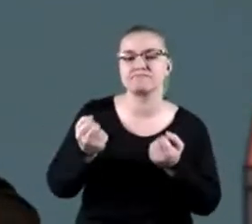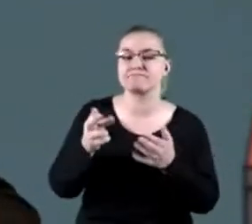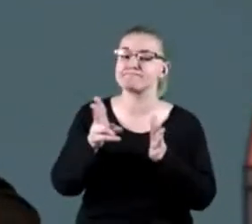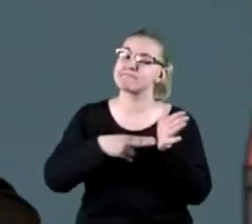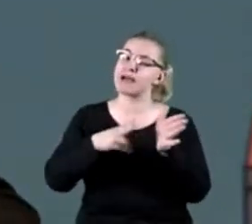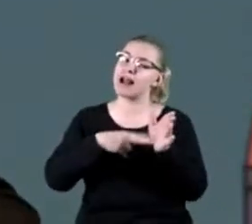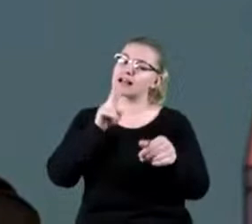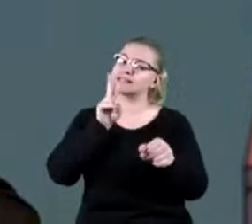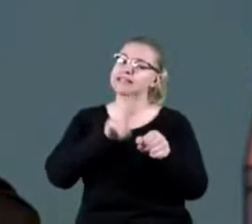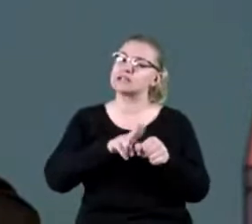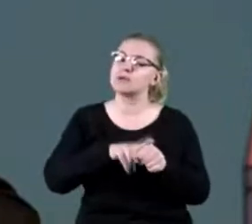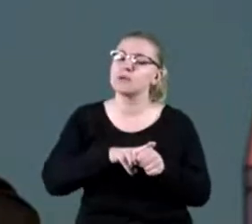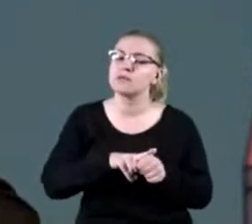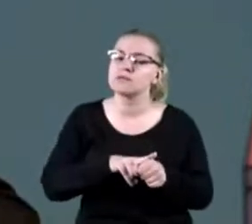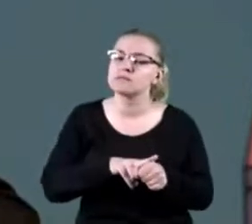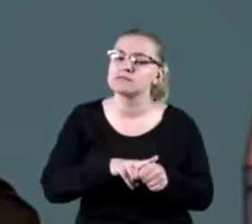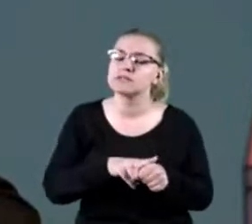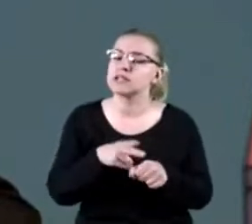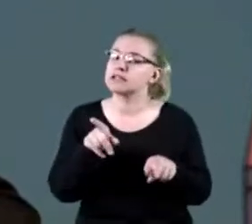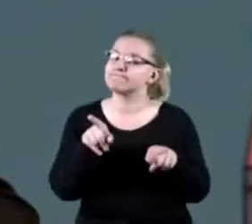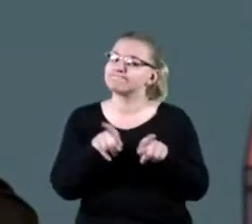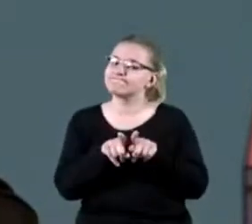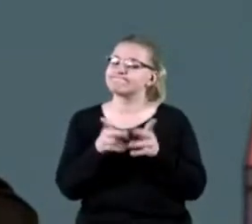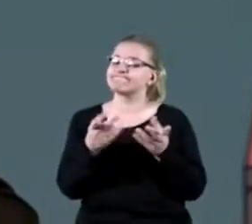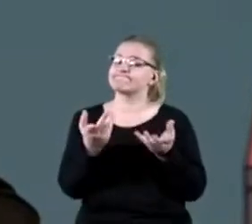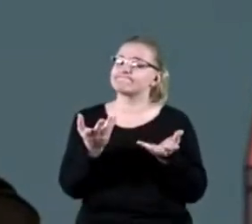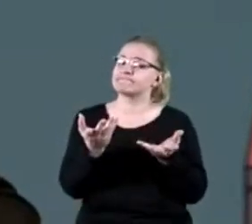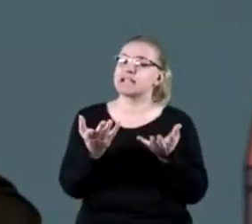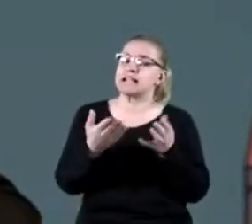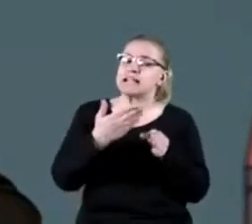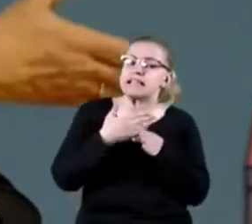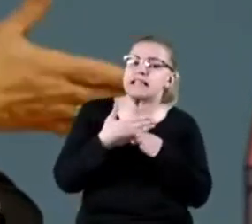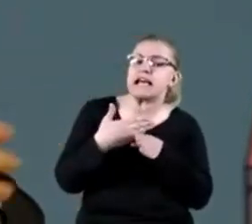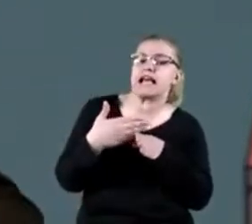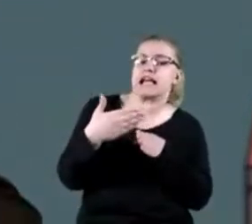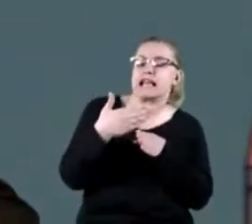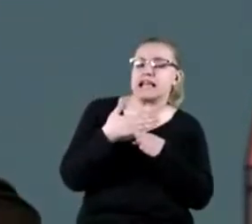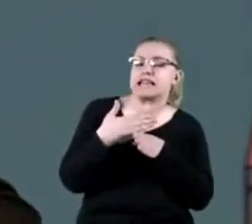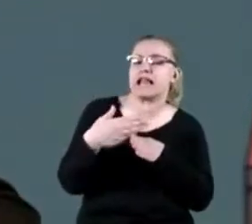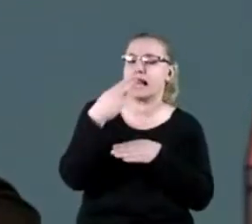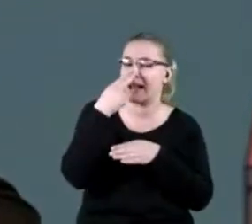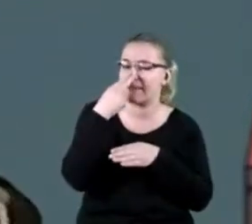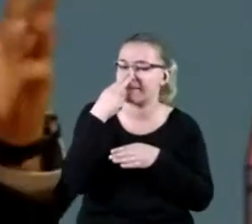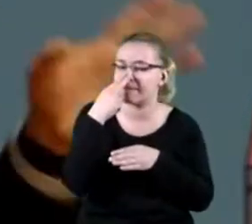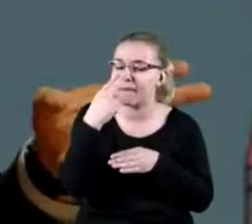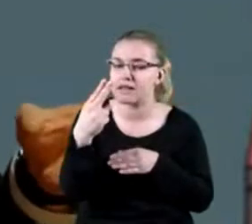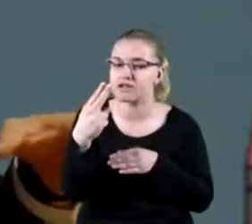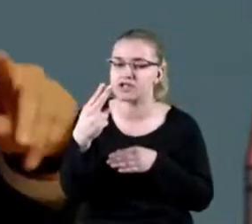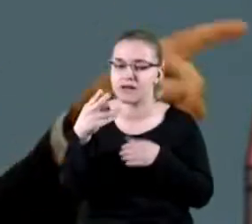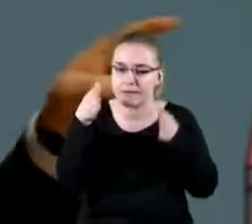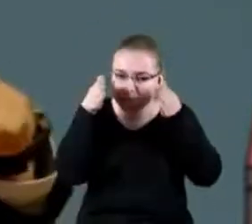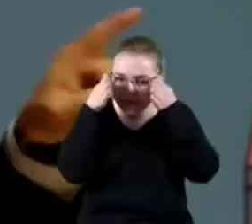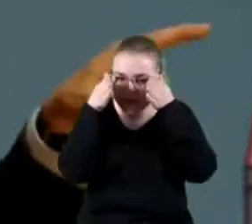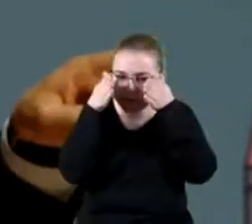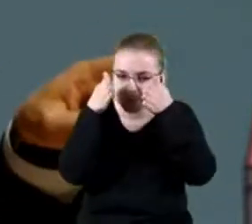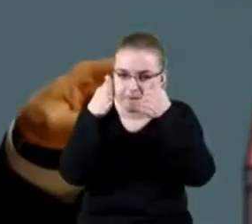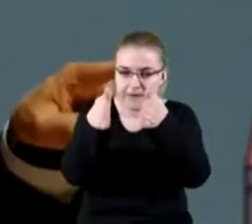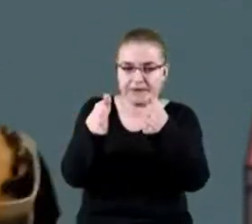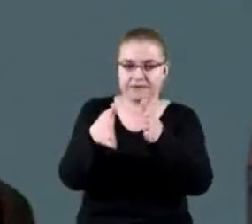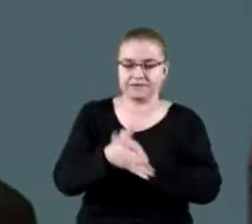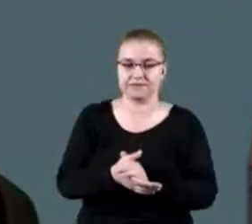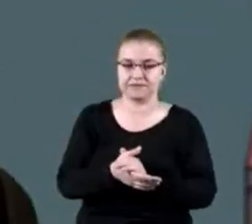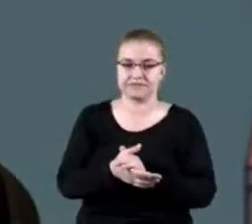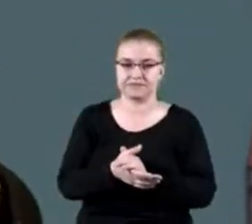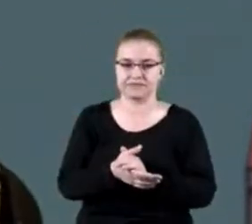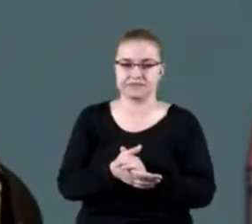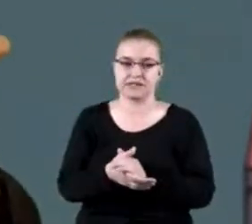and some kind of permanent looking at the bottlenecks. But you saw in some of the